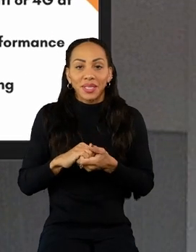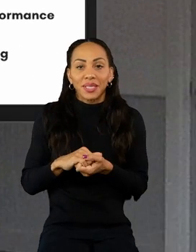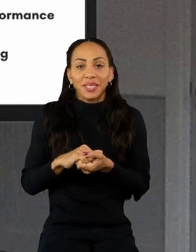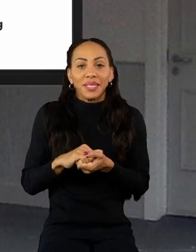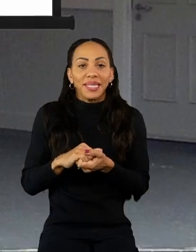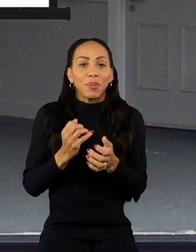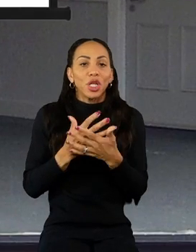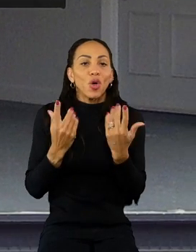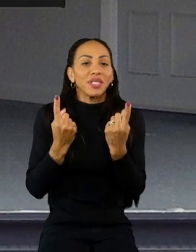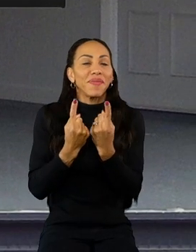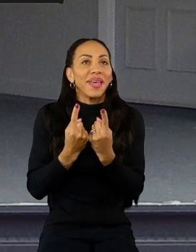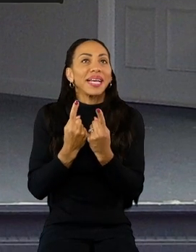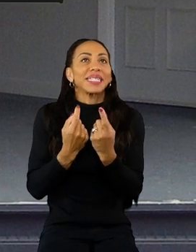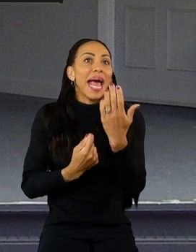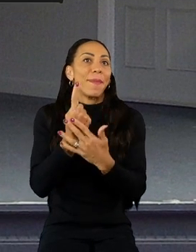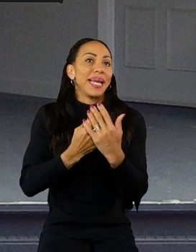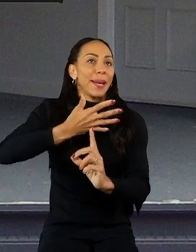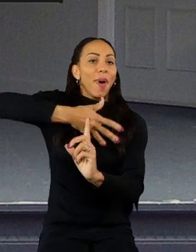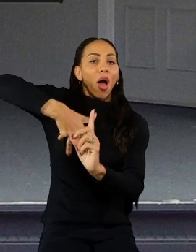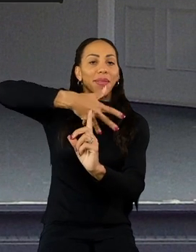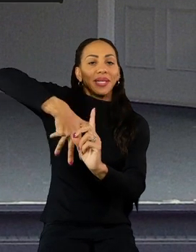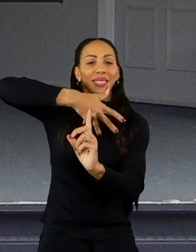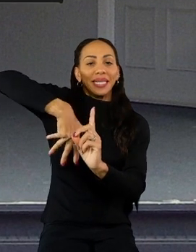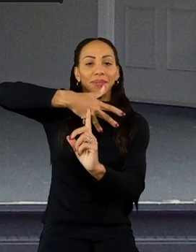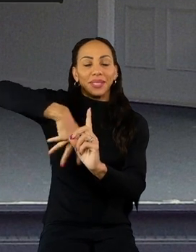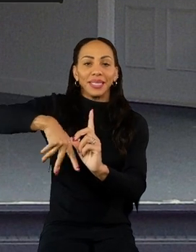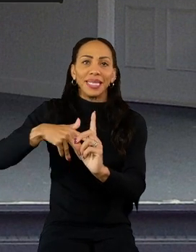happen behind the scenes. It was very much,